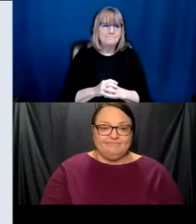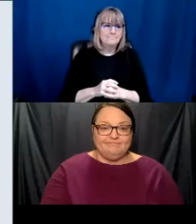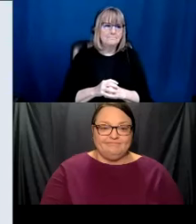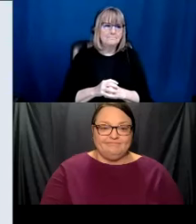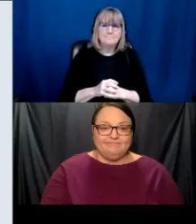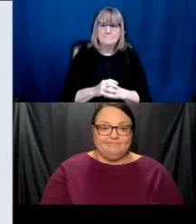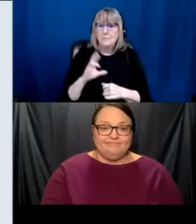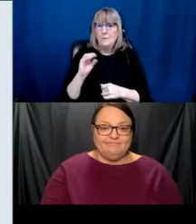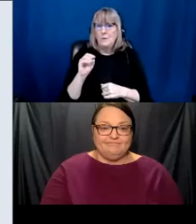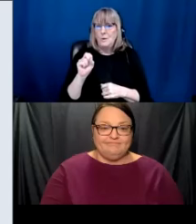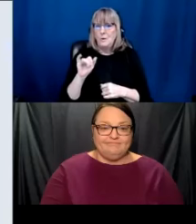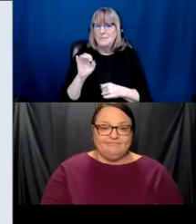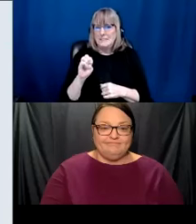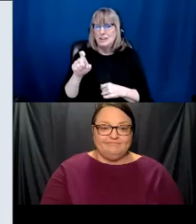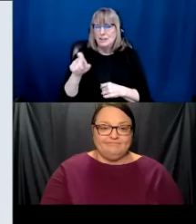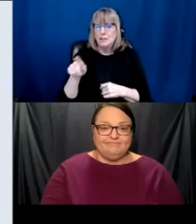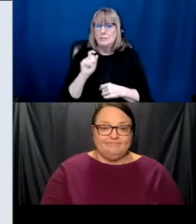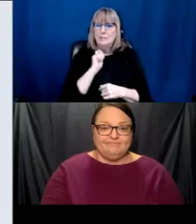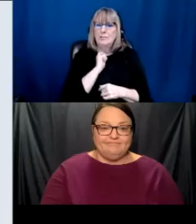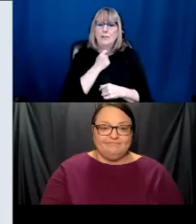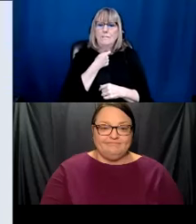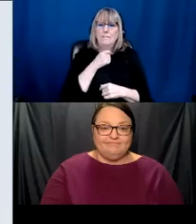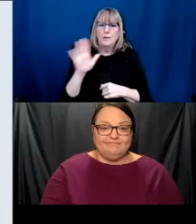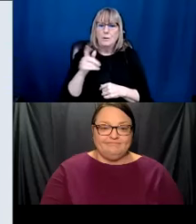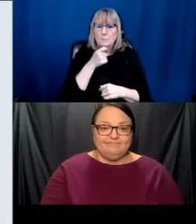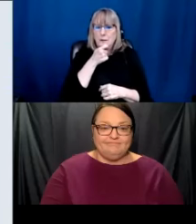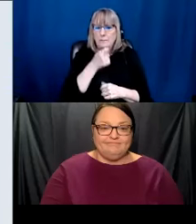Yes, Rosie, your microphone should be on. Thank you.